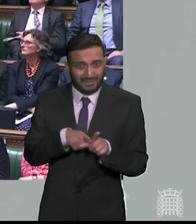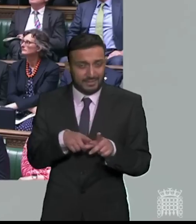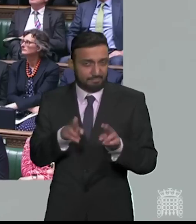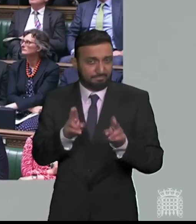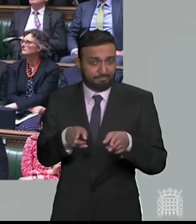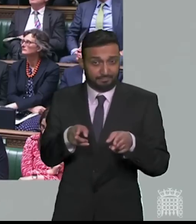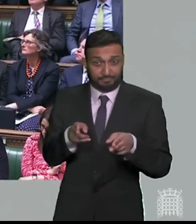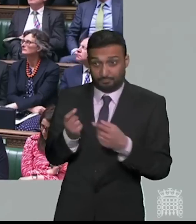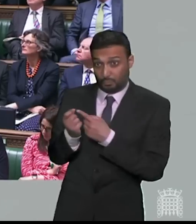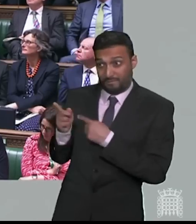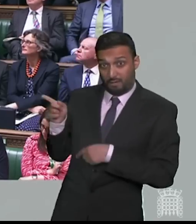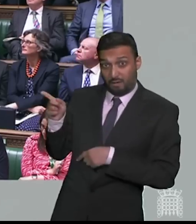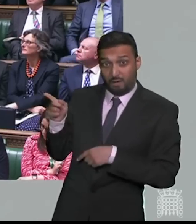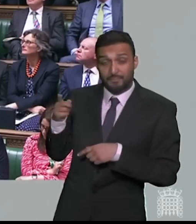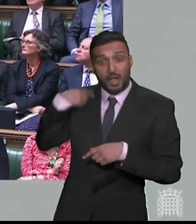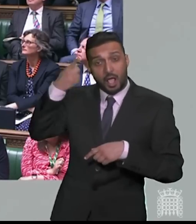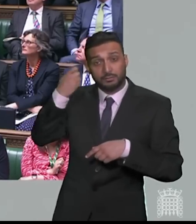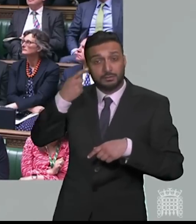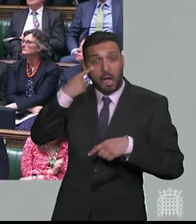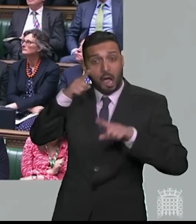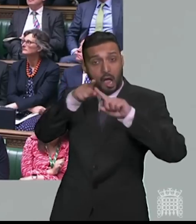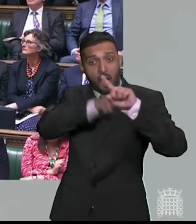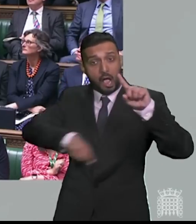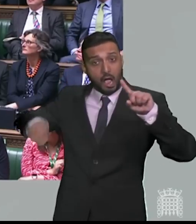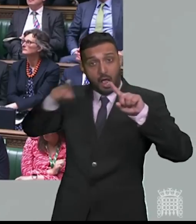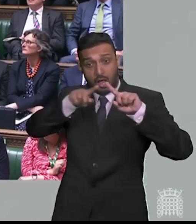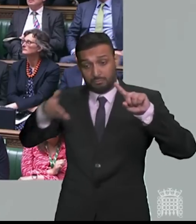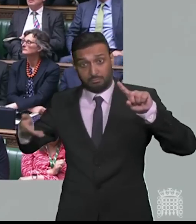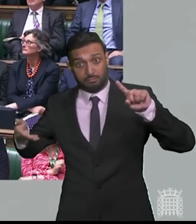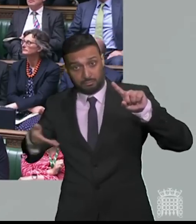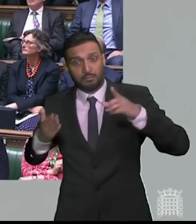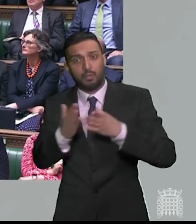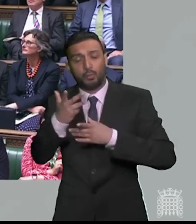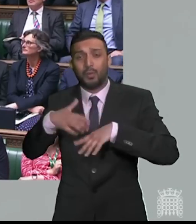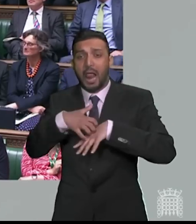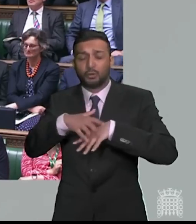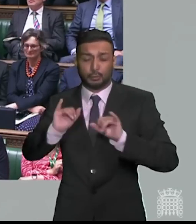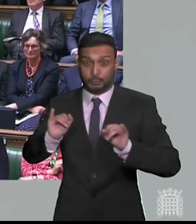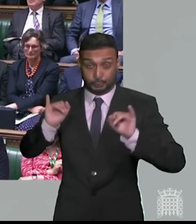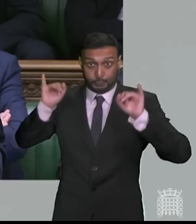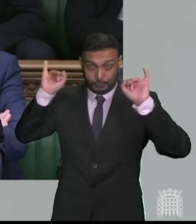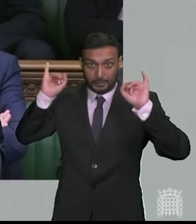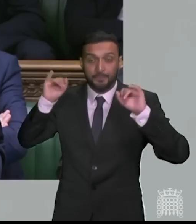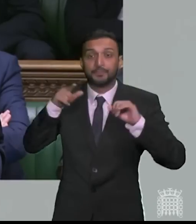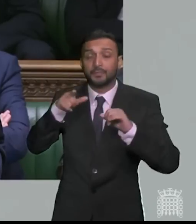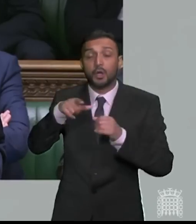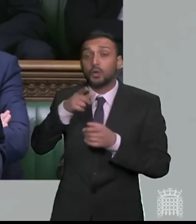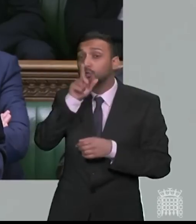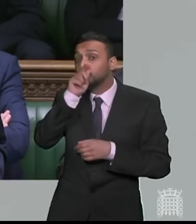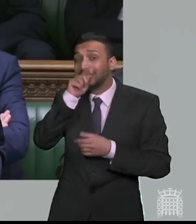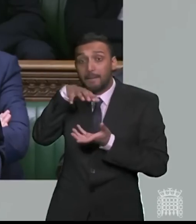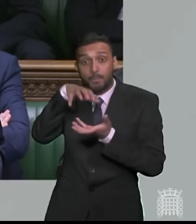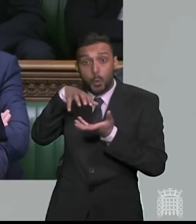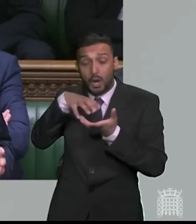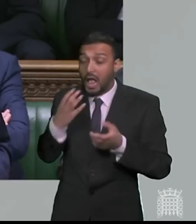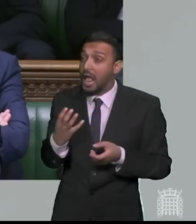London Eye, after suffering a severe allergic reaction while out celebrating his 18th birthday. He'd simply eaten a chicken burger at a restaurant, which,